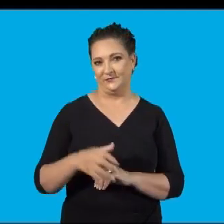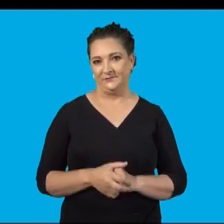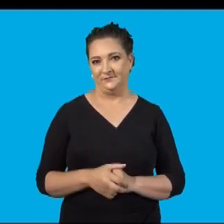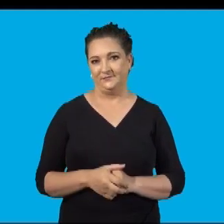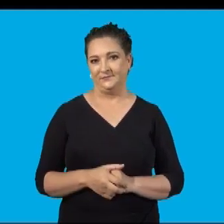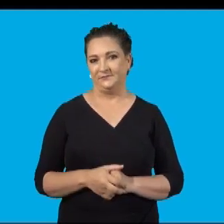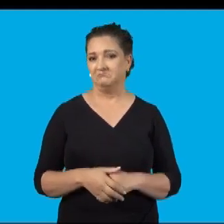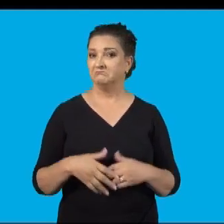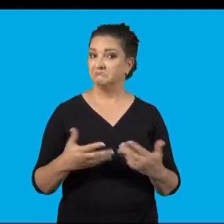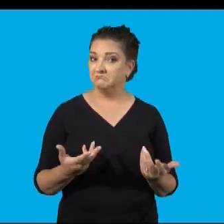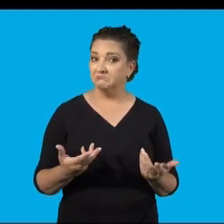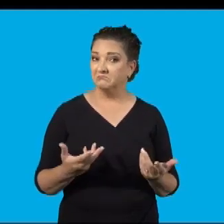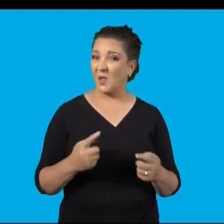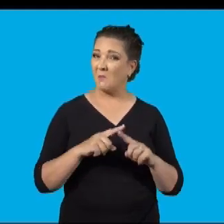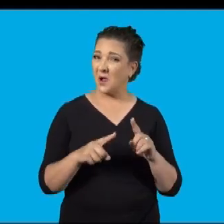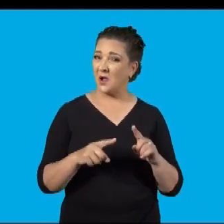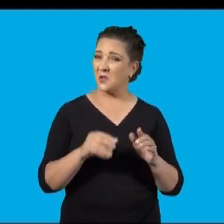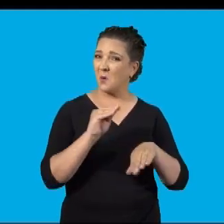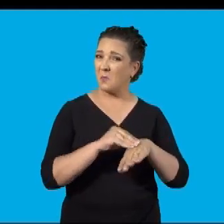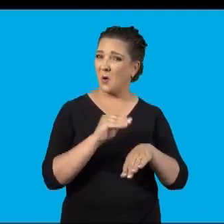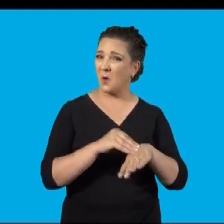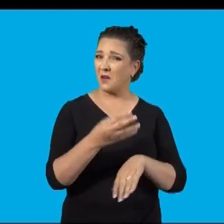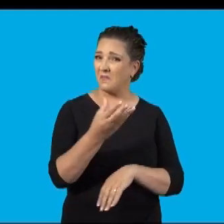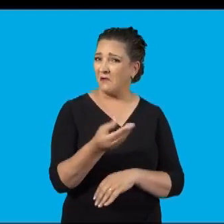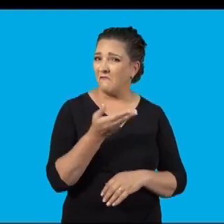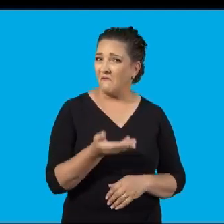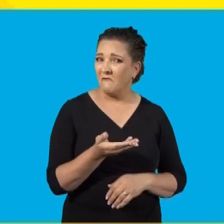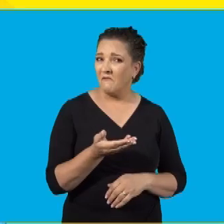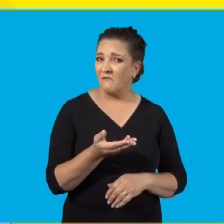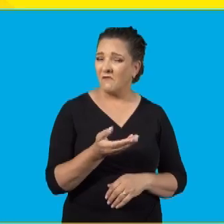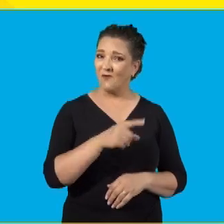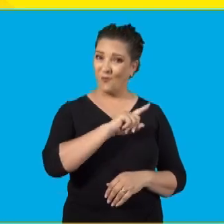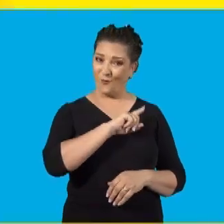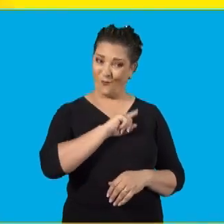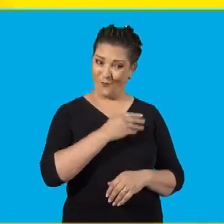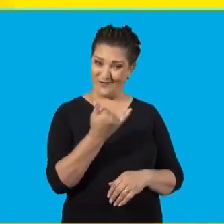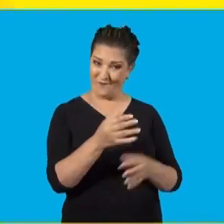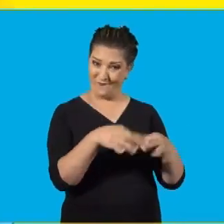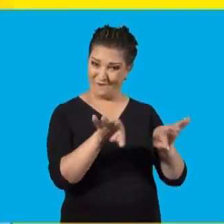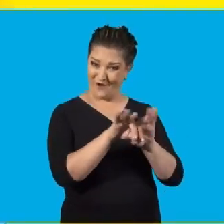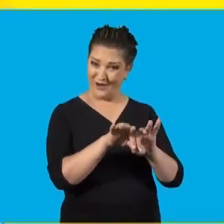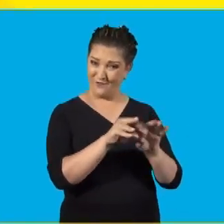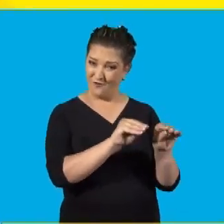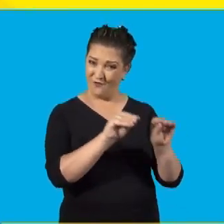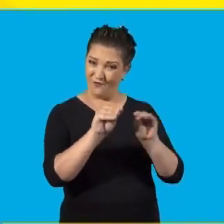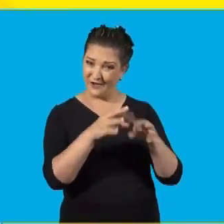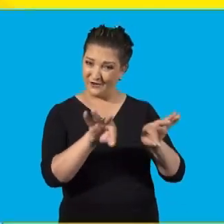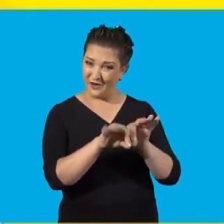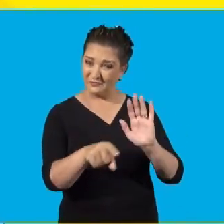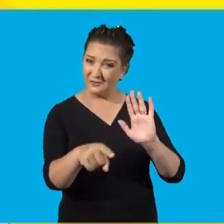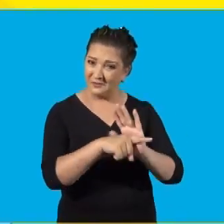negative 37,500. Now, we have a problem then when our carrying value is